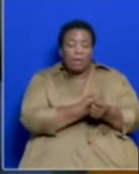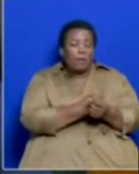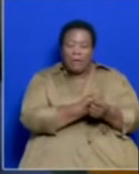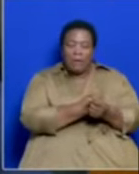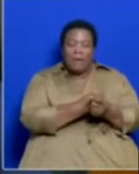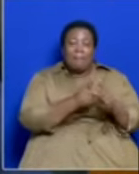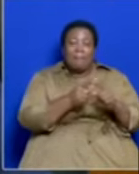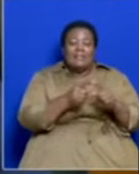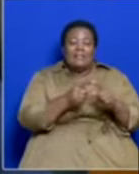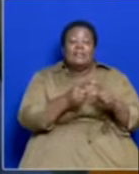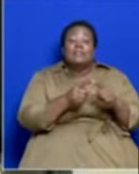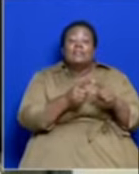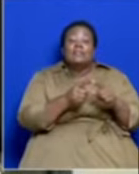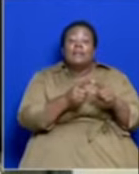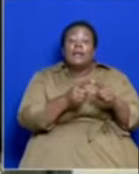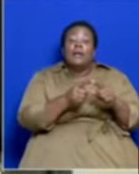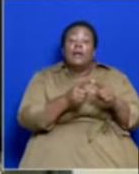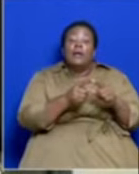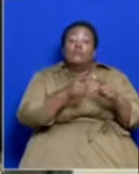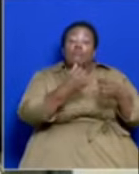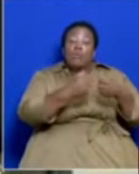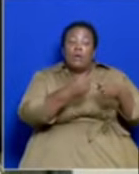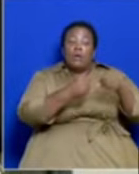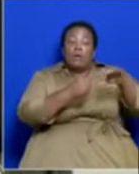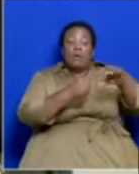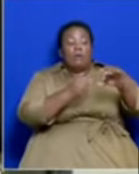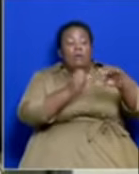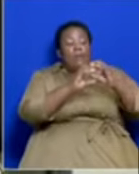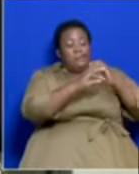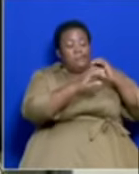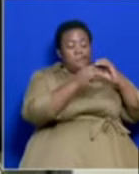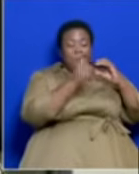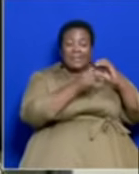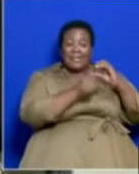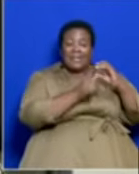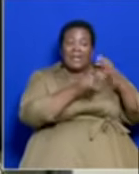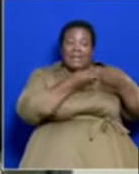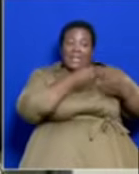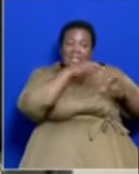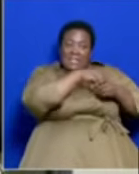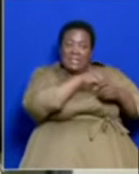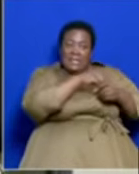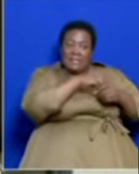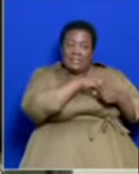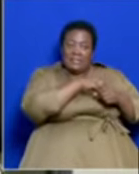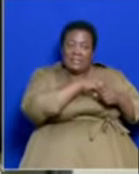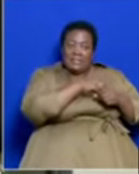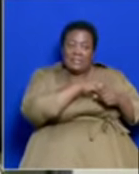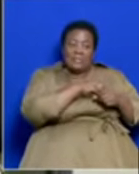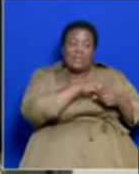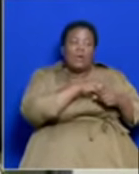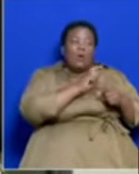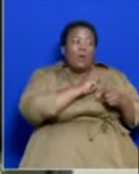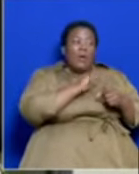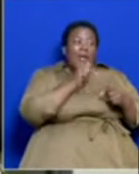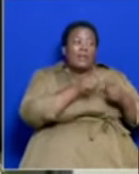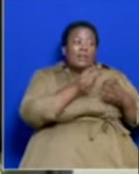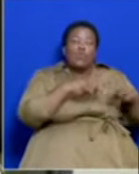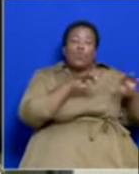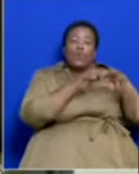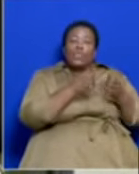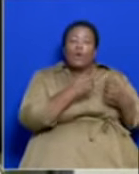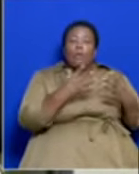was inside the truck. The property worth more than 1 million rand.